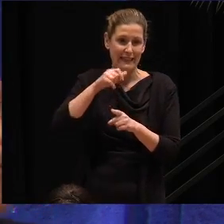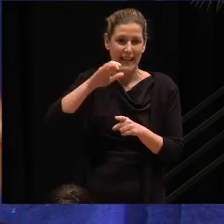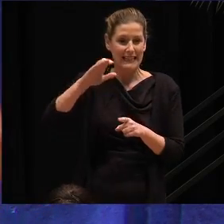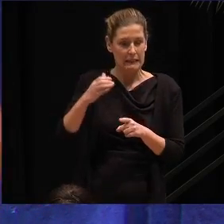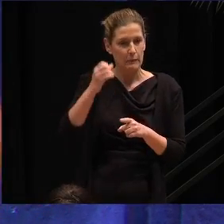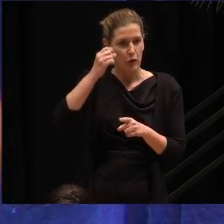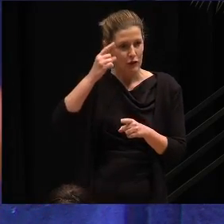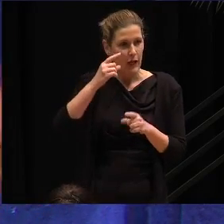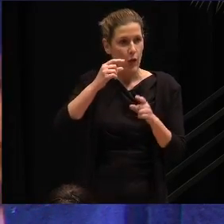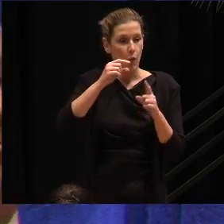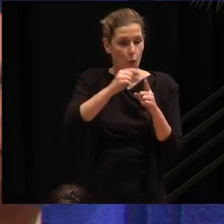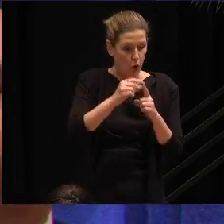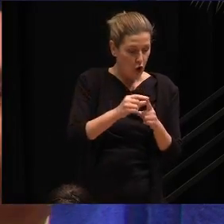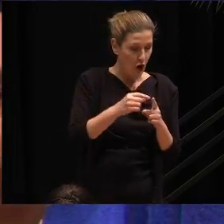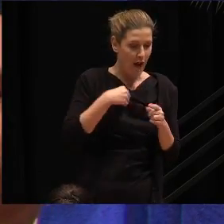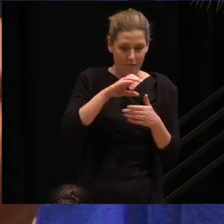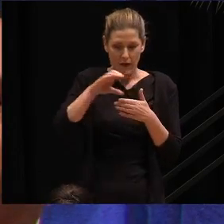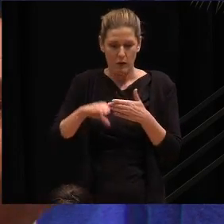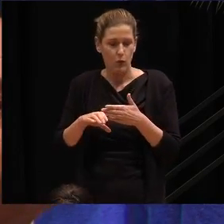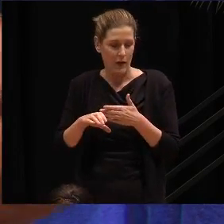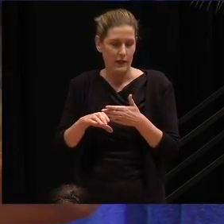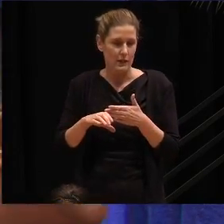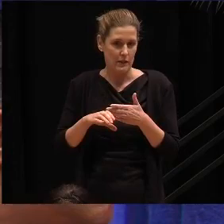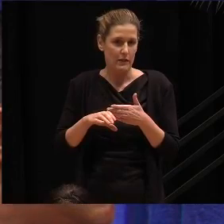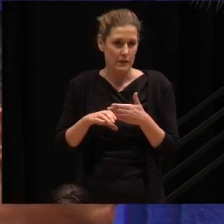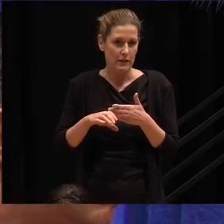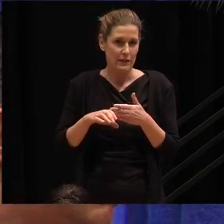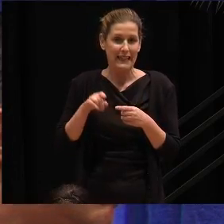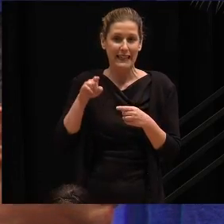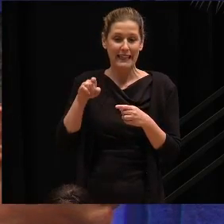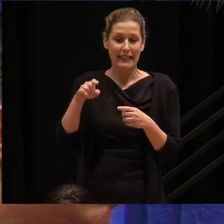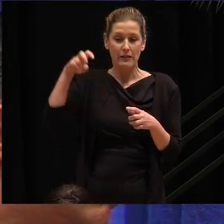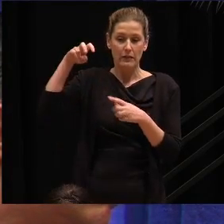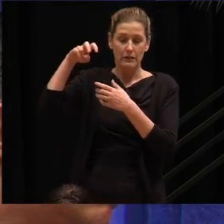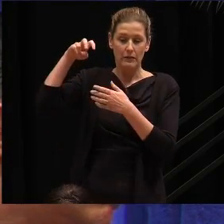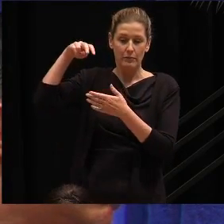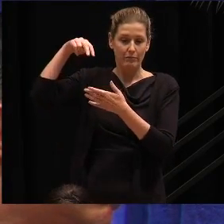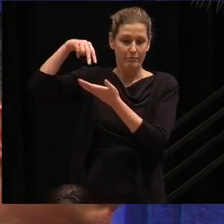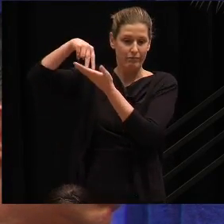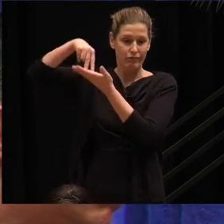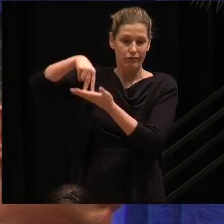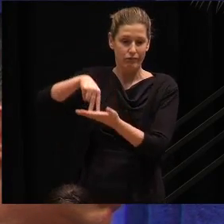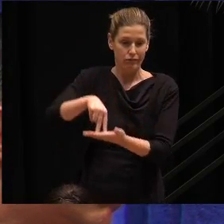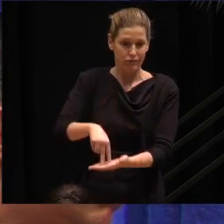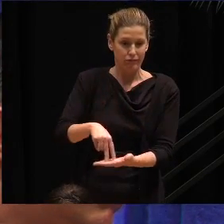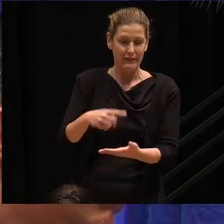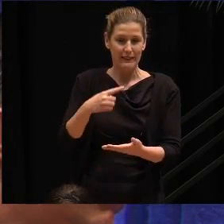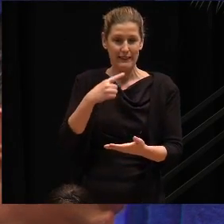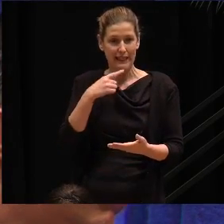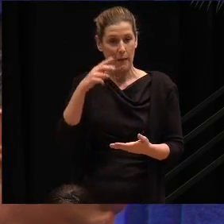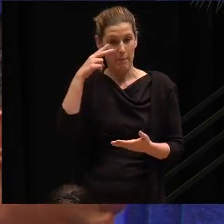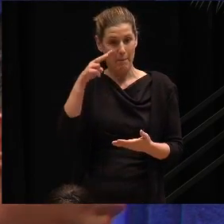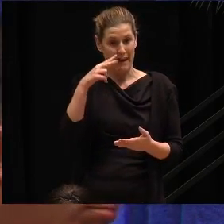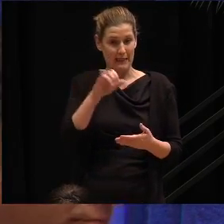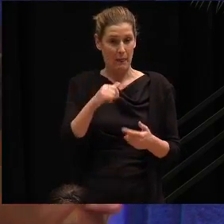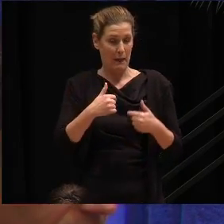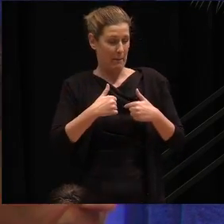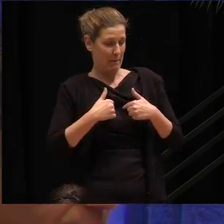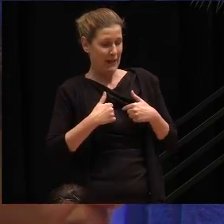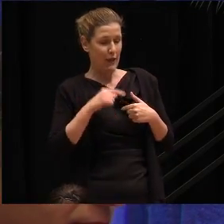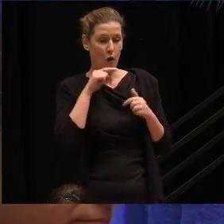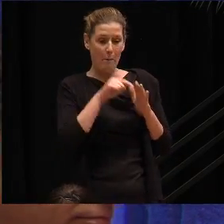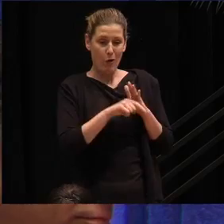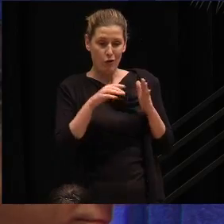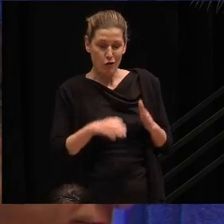have consequences. When he goes down an escalator and says Mexicans, like me, are murderers and